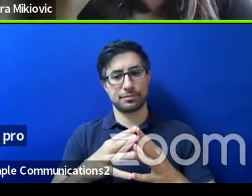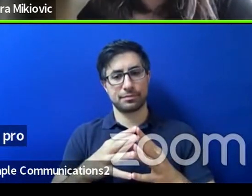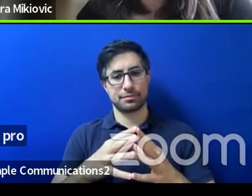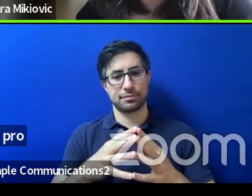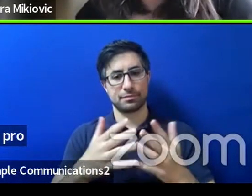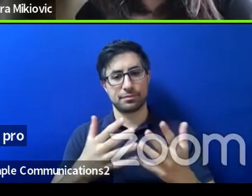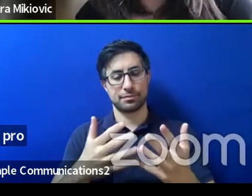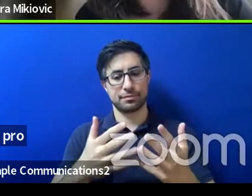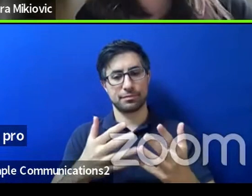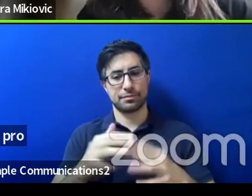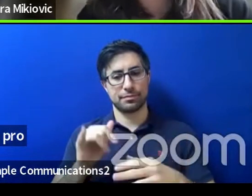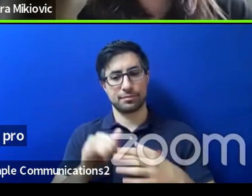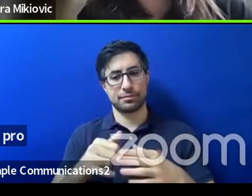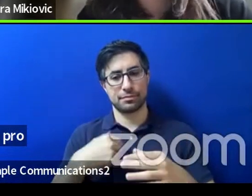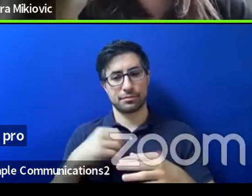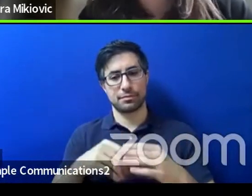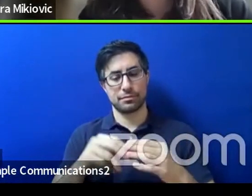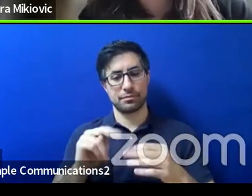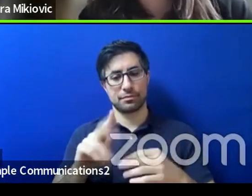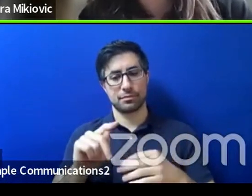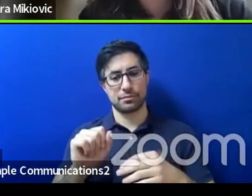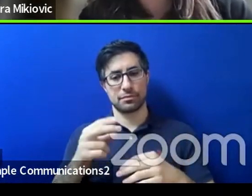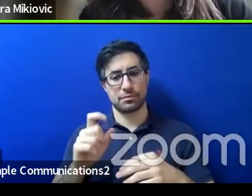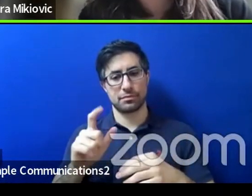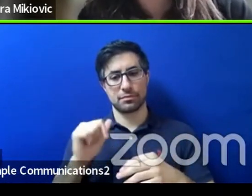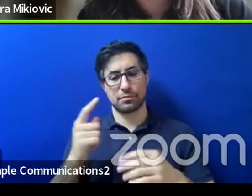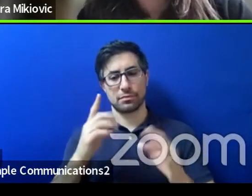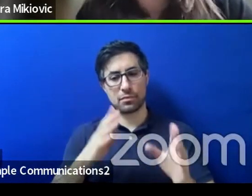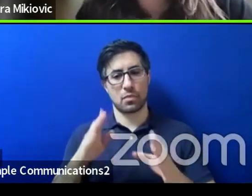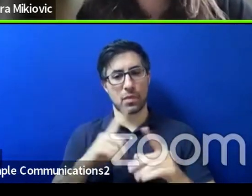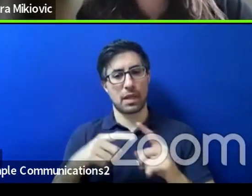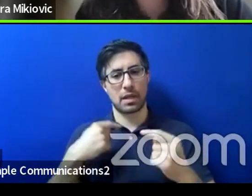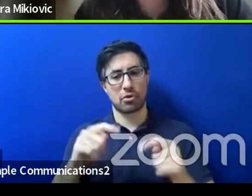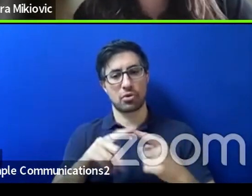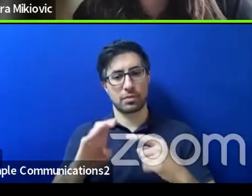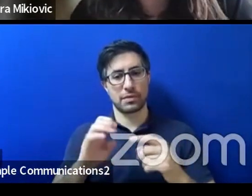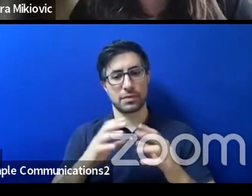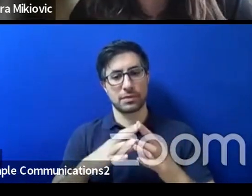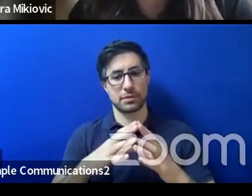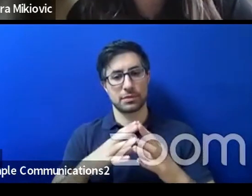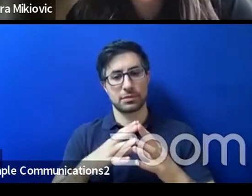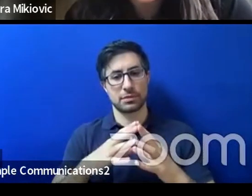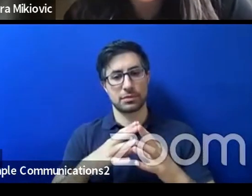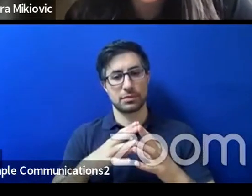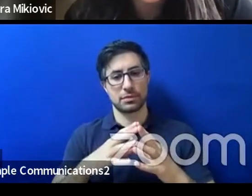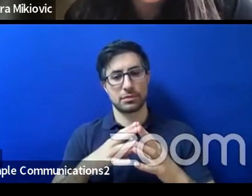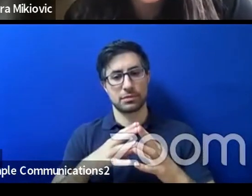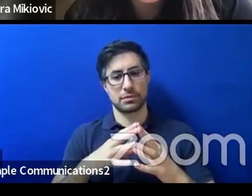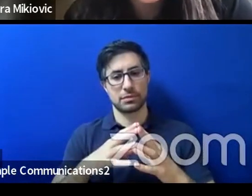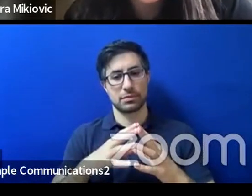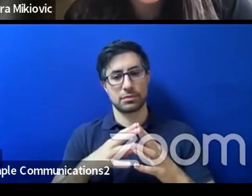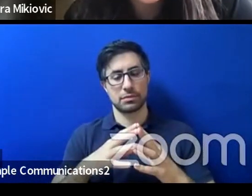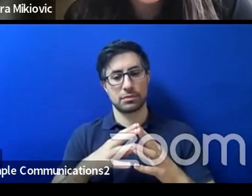So that's me in a nutshell. I'm not always organized, but I try to be. That's amazing. Thank you. I did not